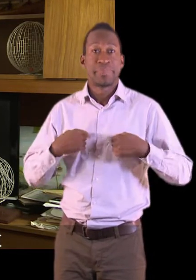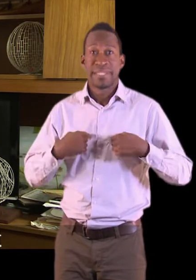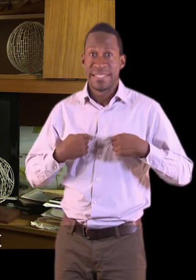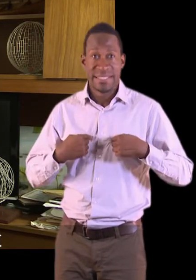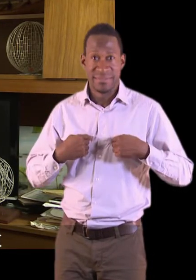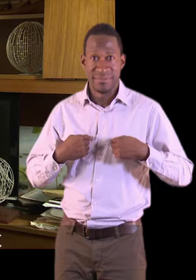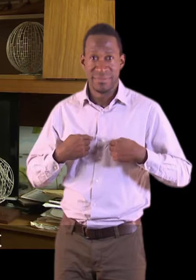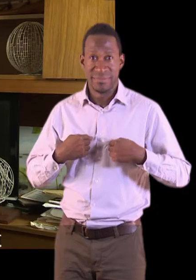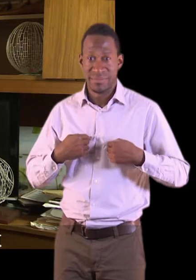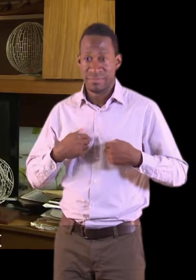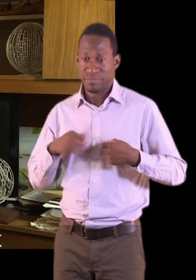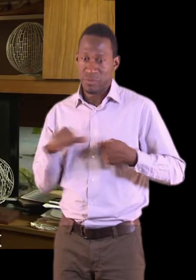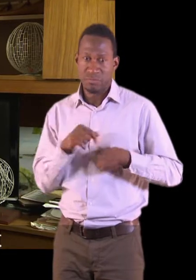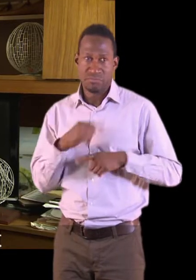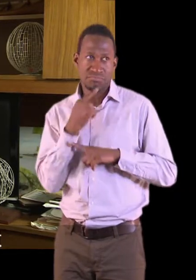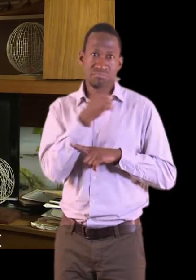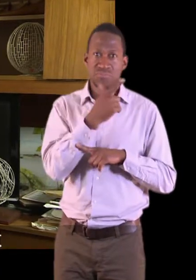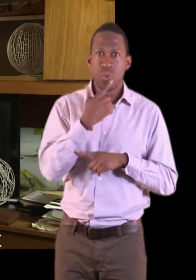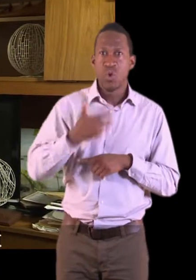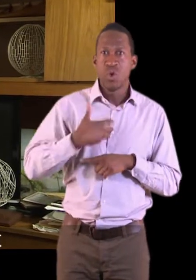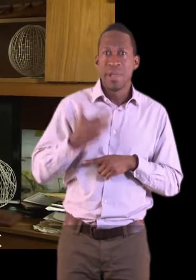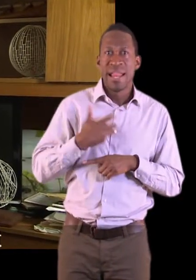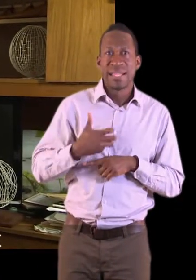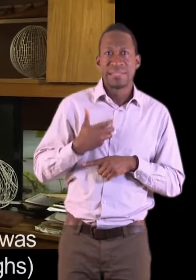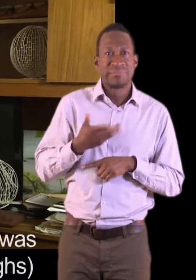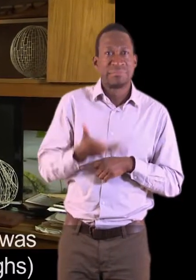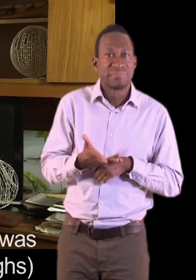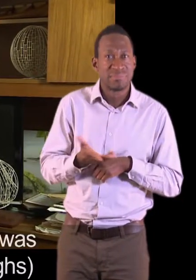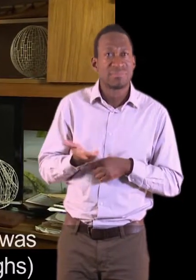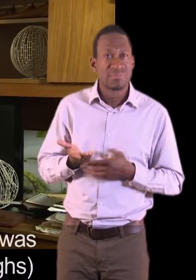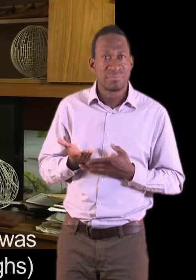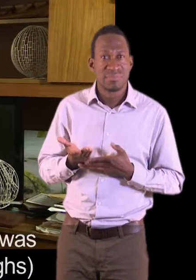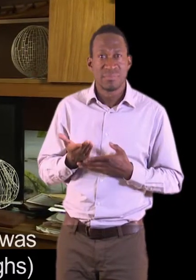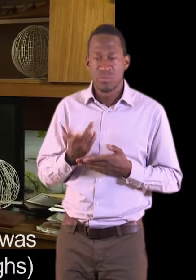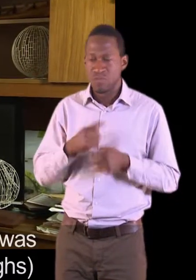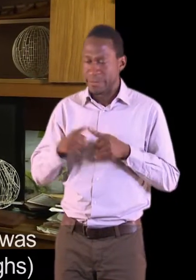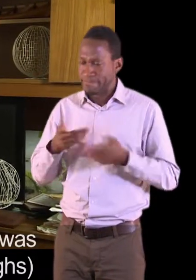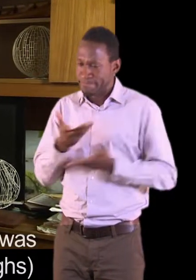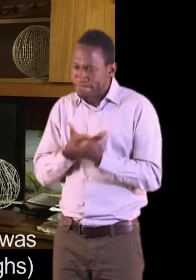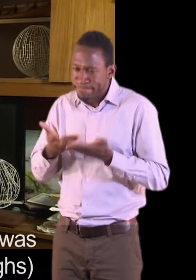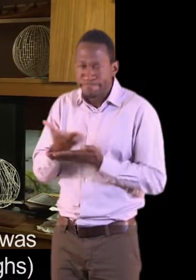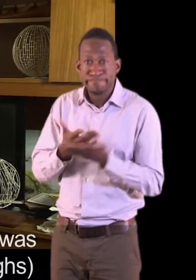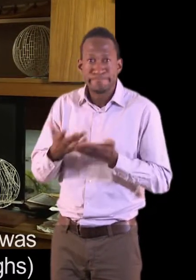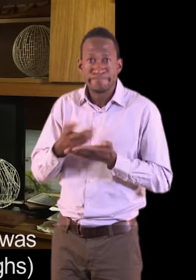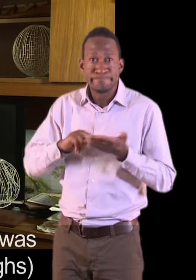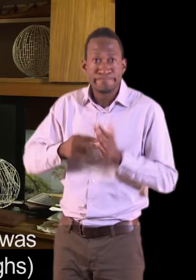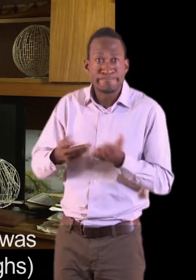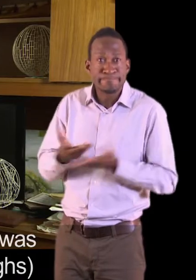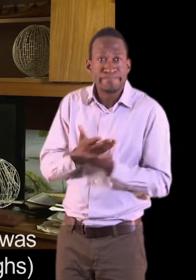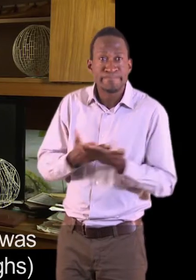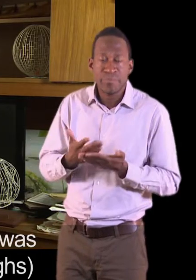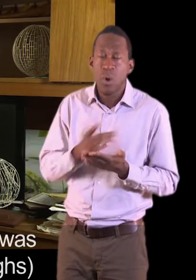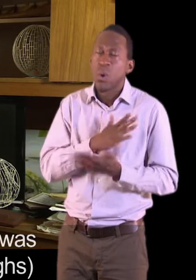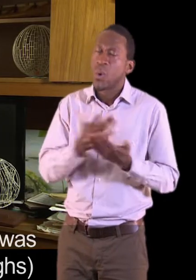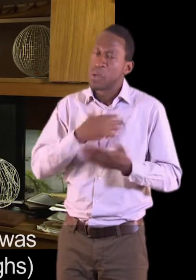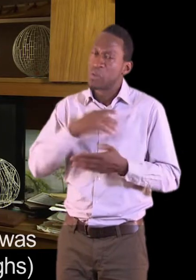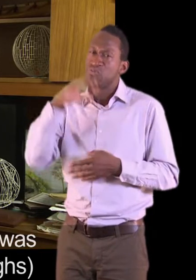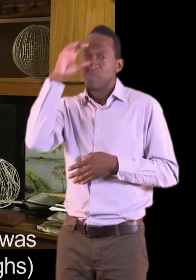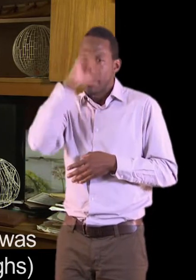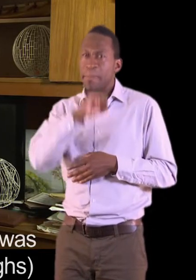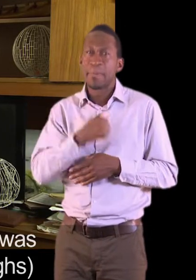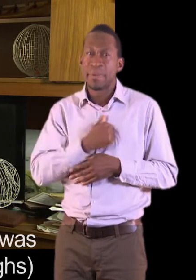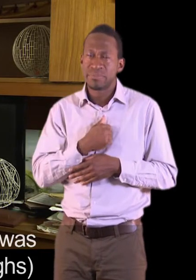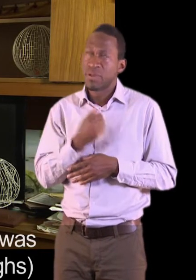We organised it for a particular day. I'll always remember it was a lovely sunny day.